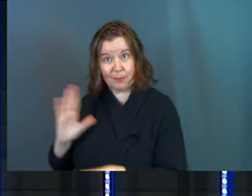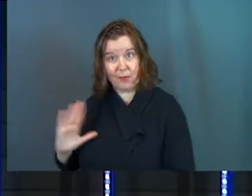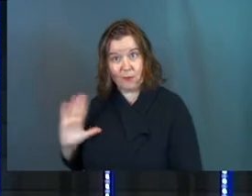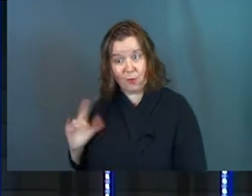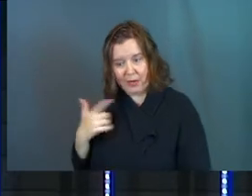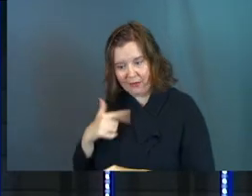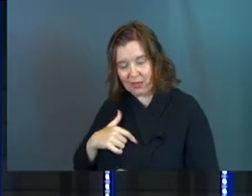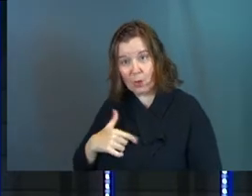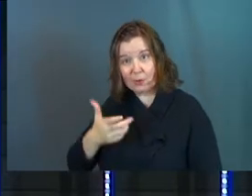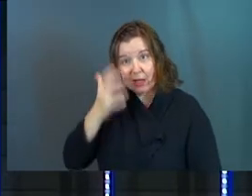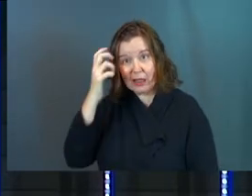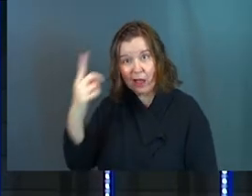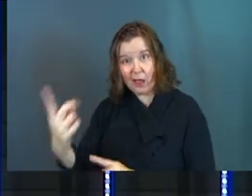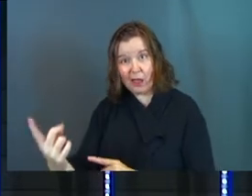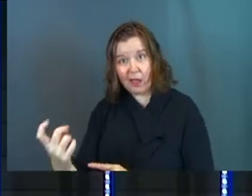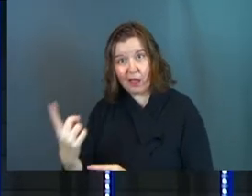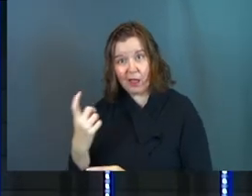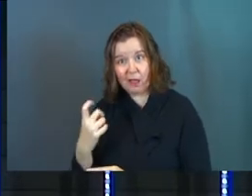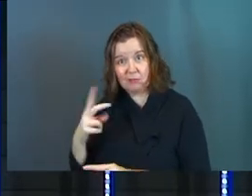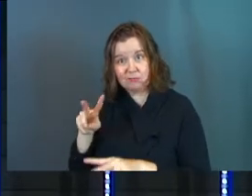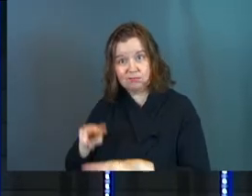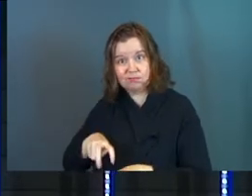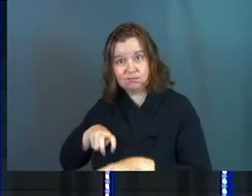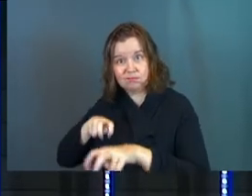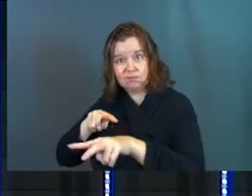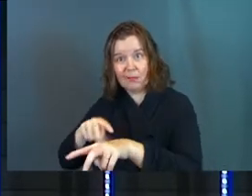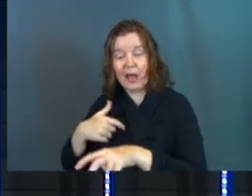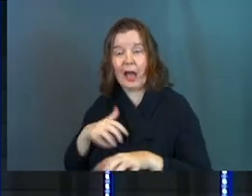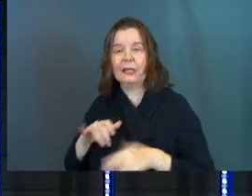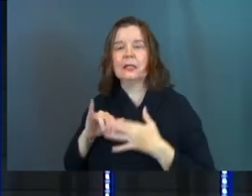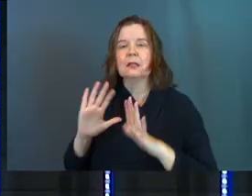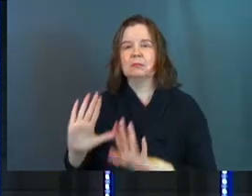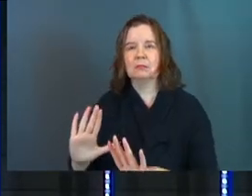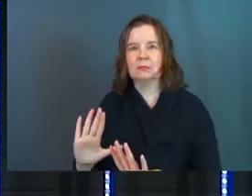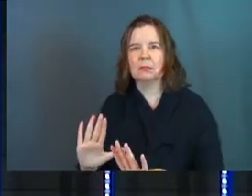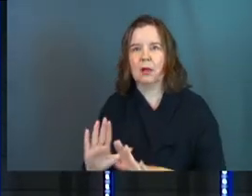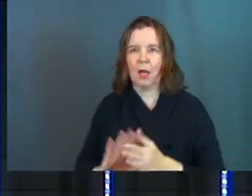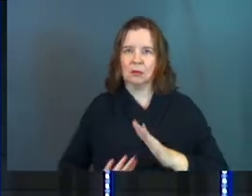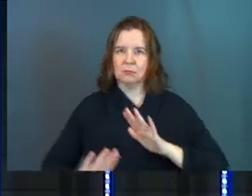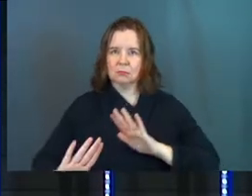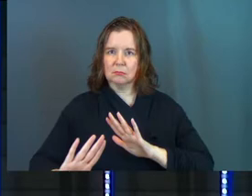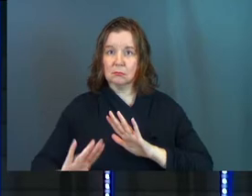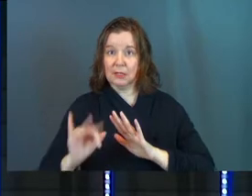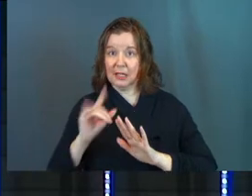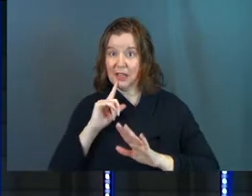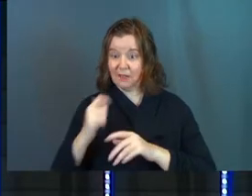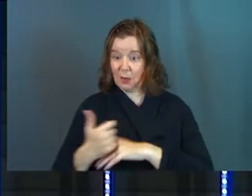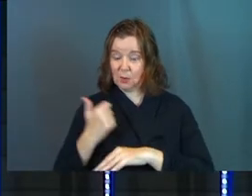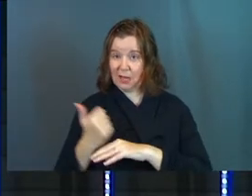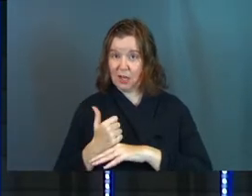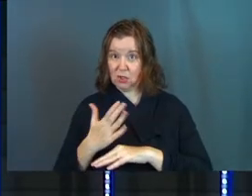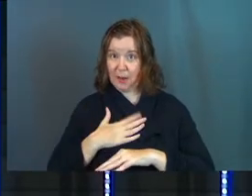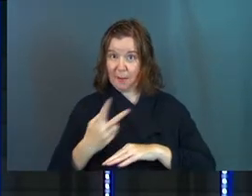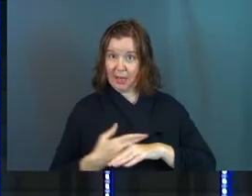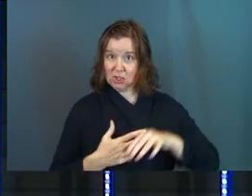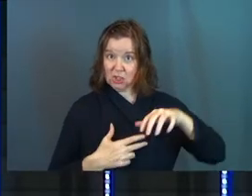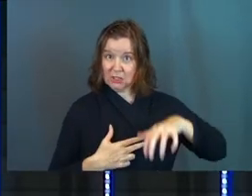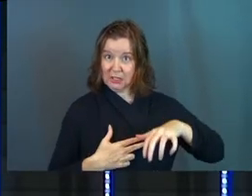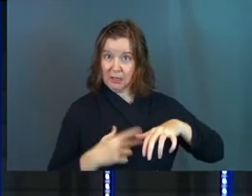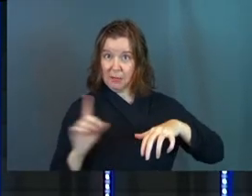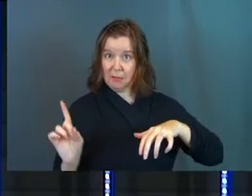before, if there was a lion or a bear coming after my sheep, I did this. If there was danger in my